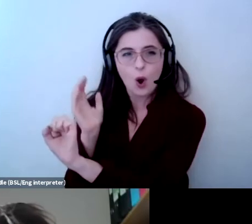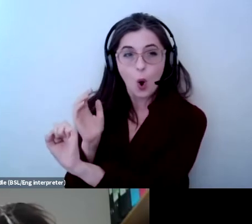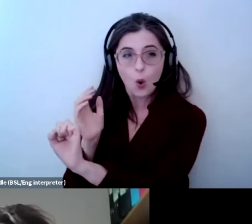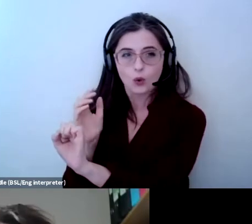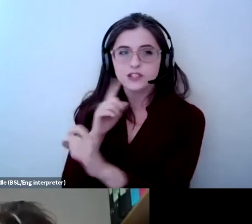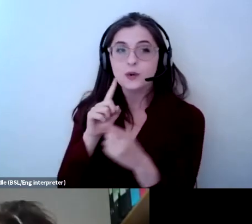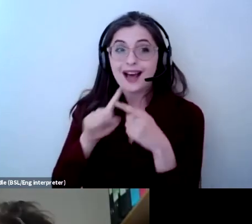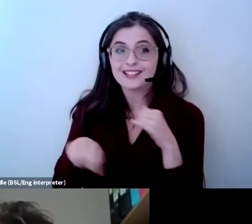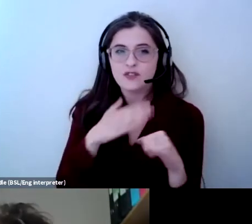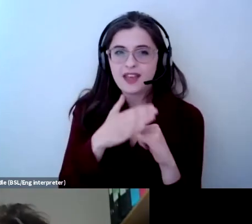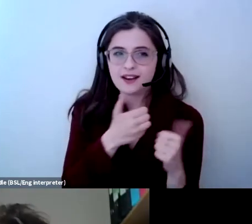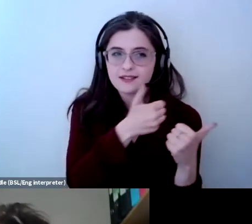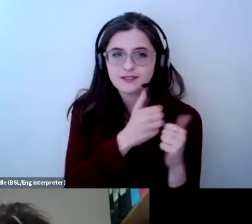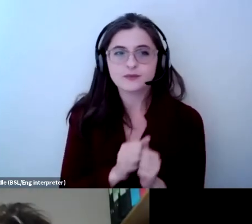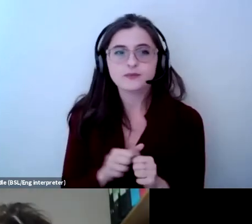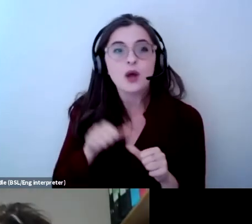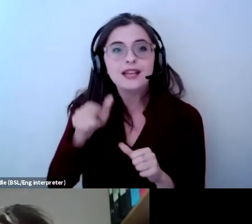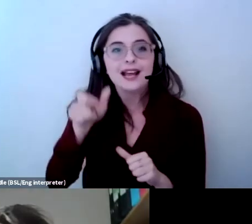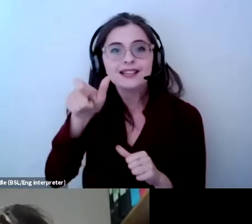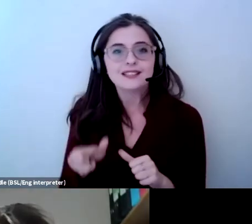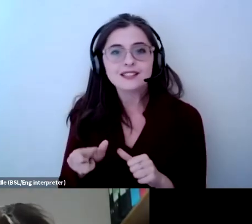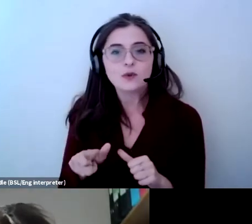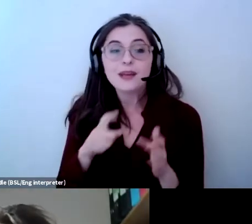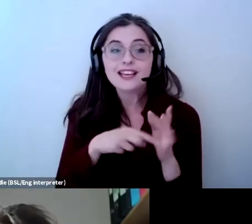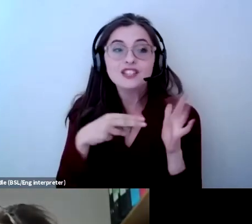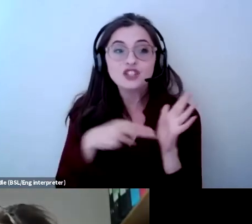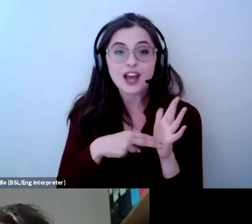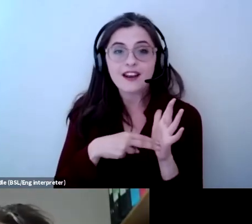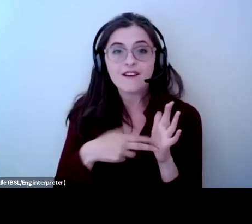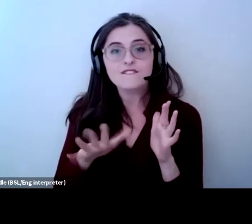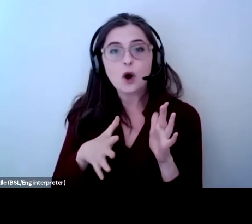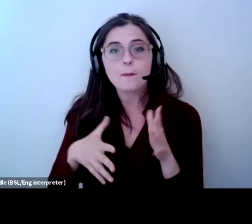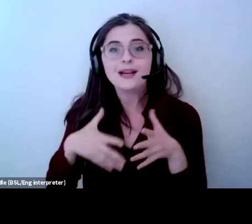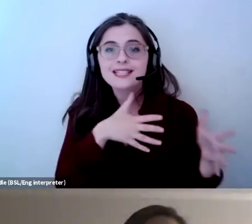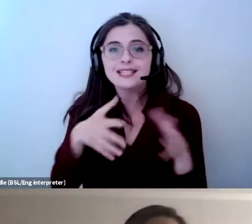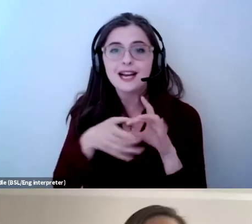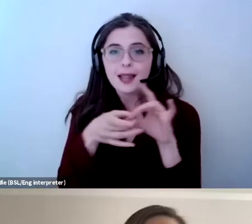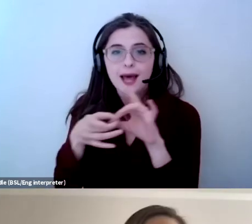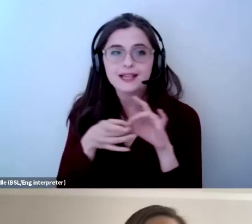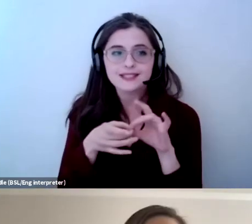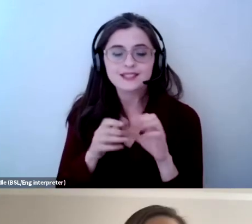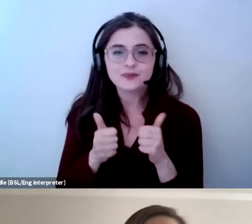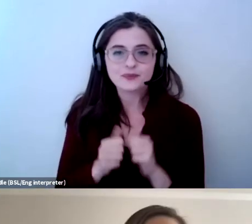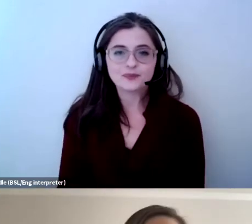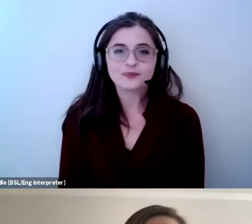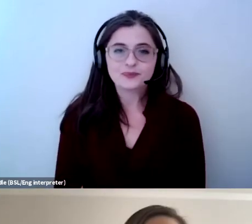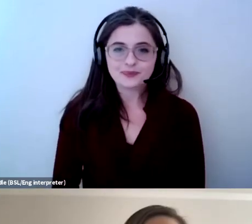end. Okay, so I'd like then to introduce Jen from Signalize. Thank you, Jen.